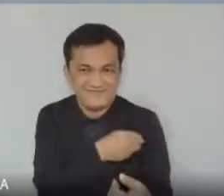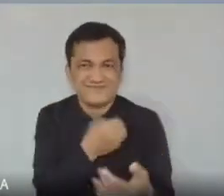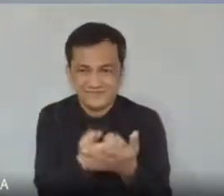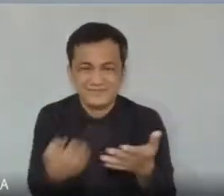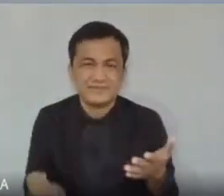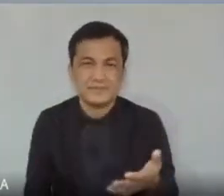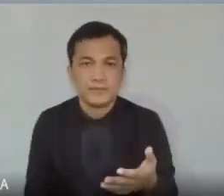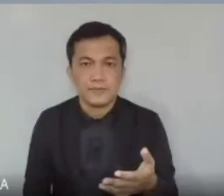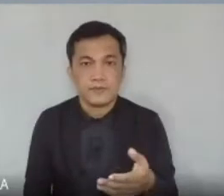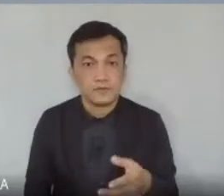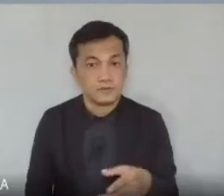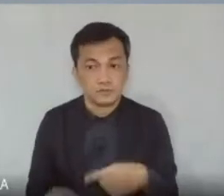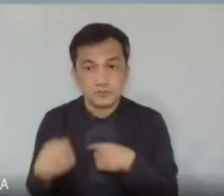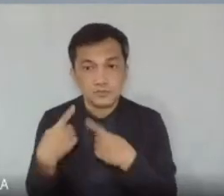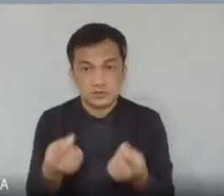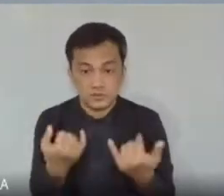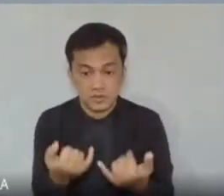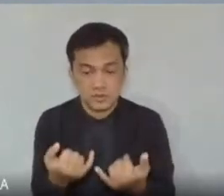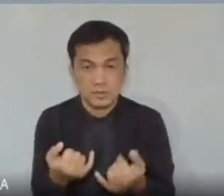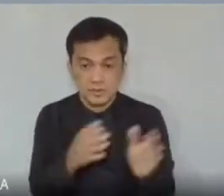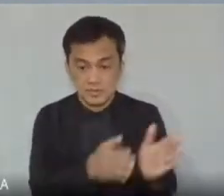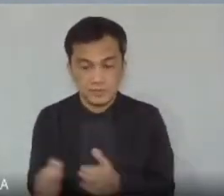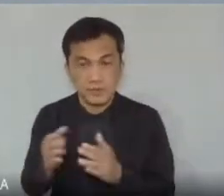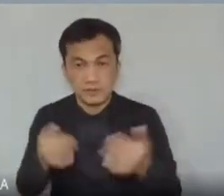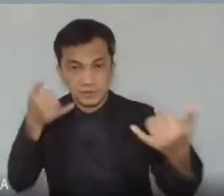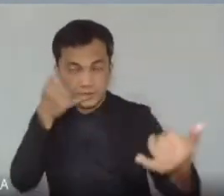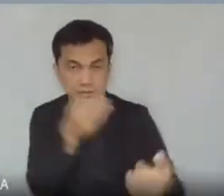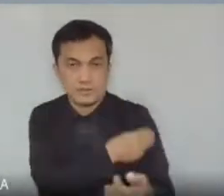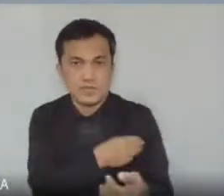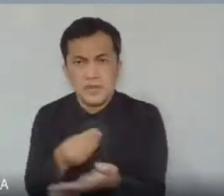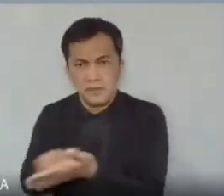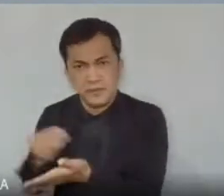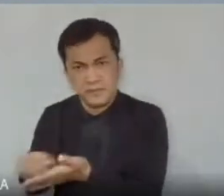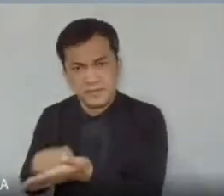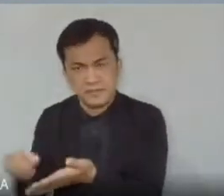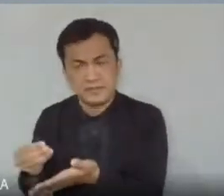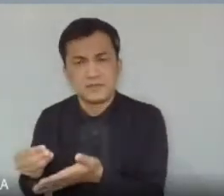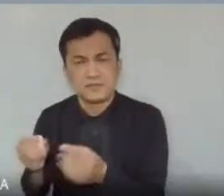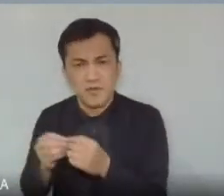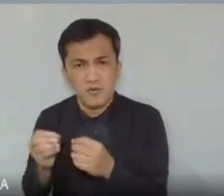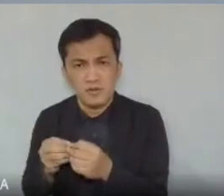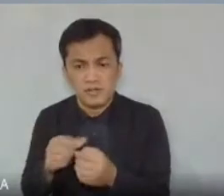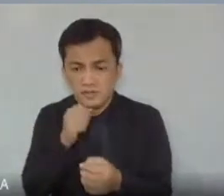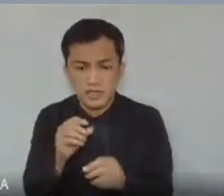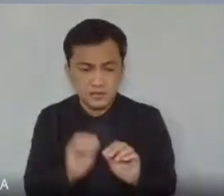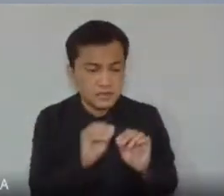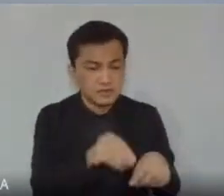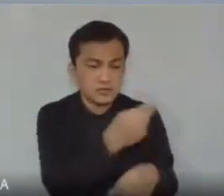health units. So to date, we have 15 district hospitals and one